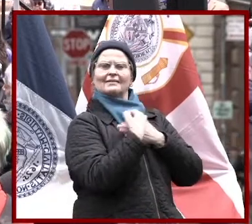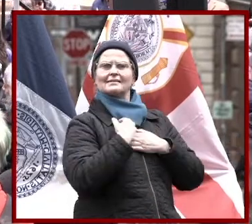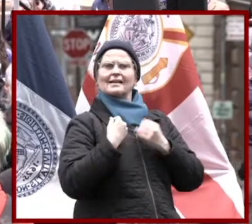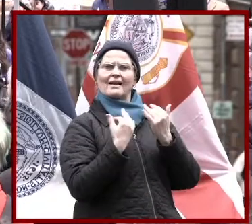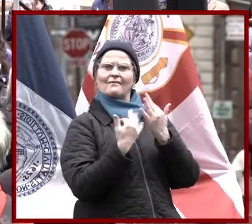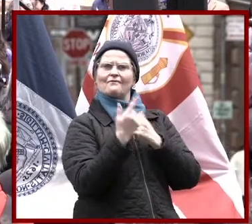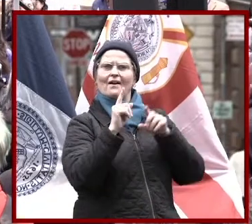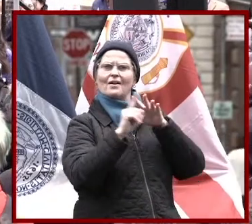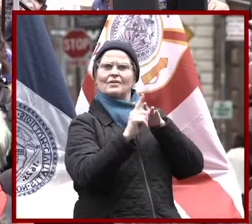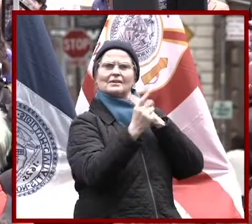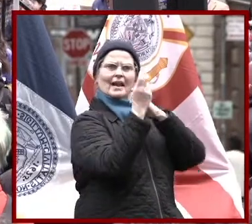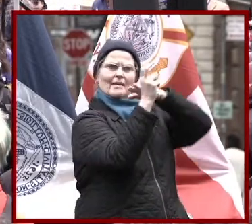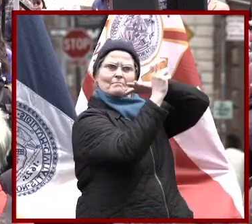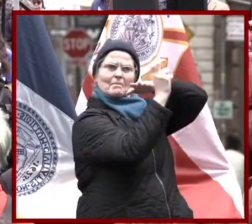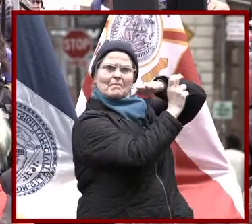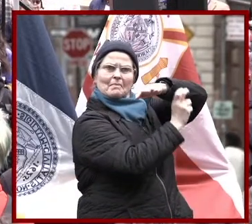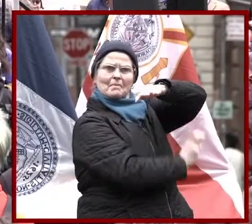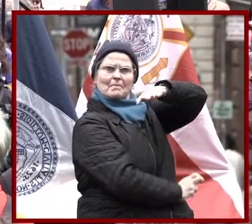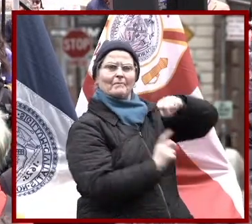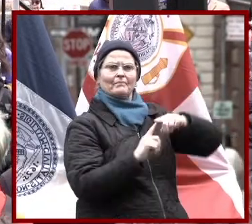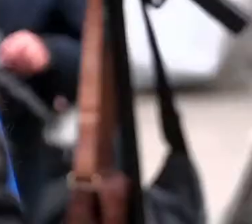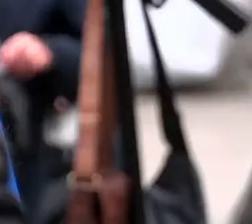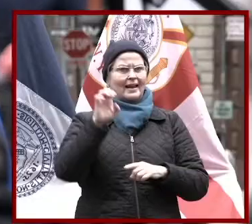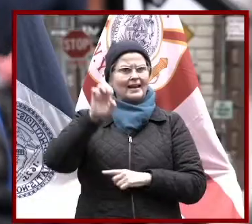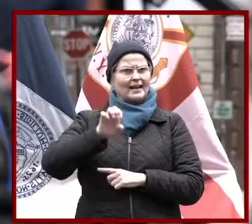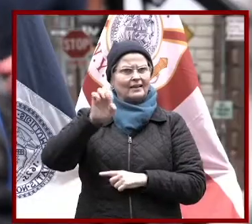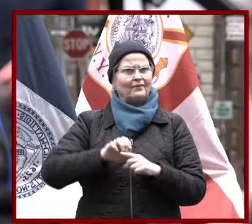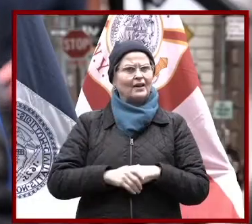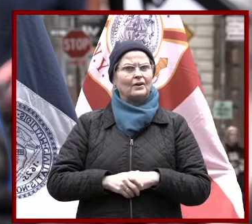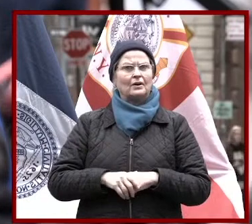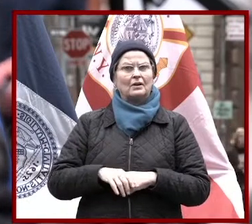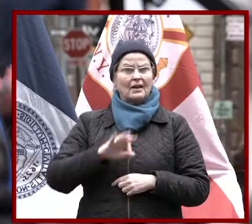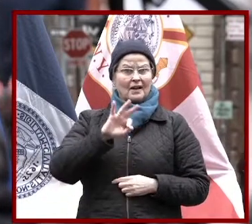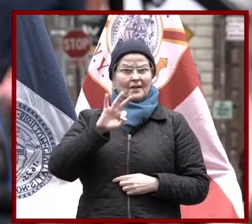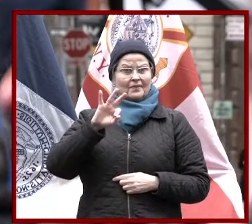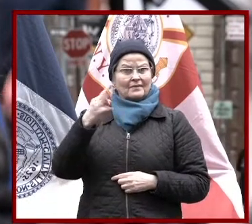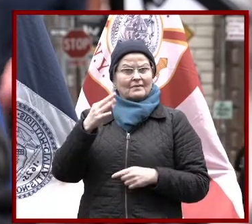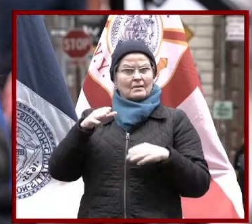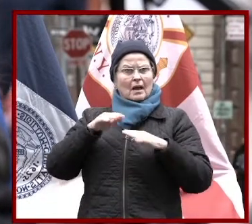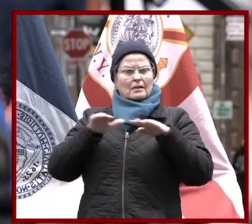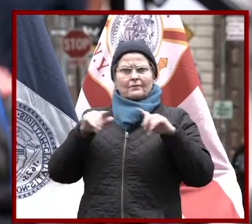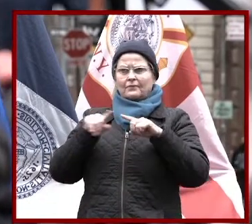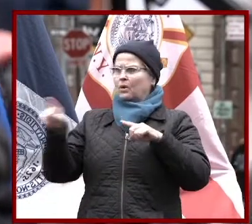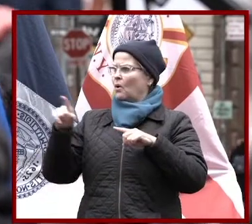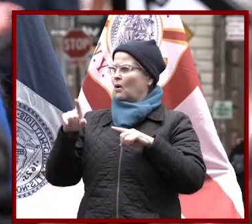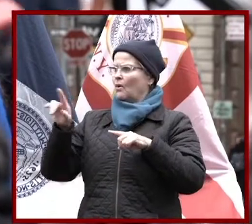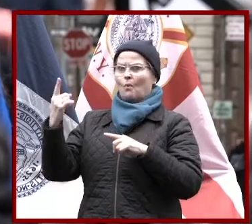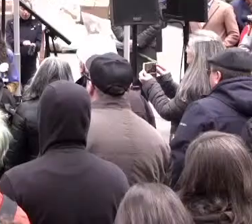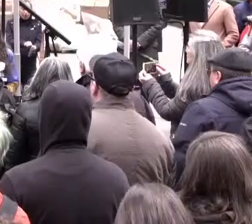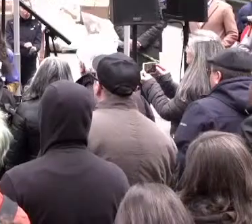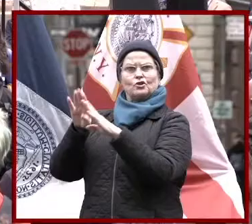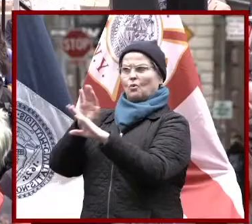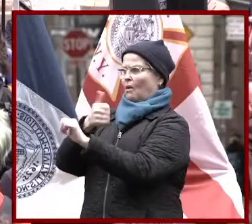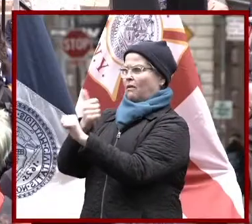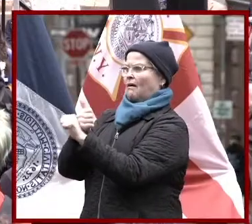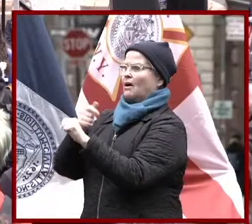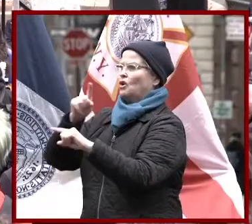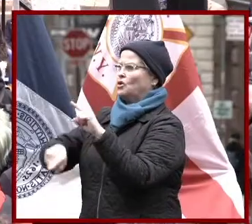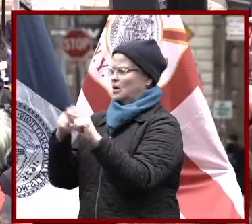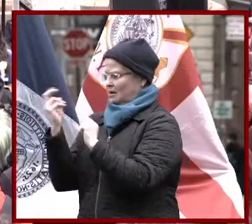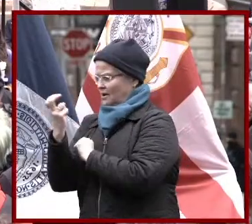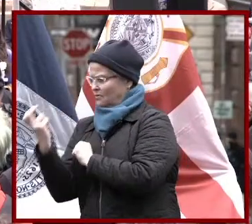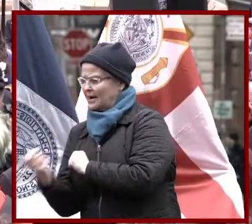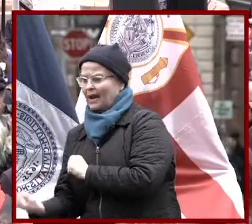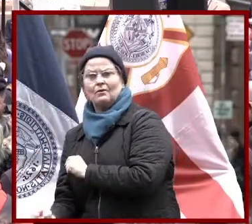Place staircase was locked. No one on the 9th floor escaped through that exit. Others found